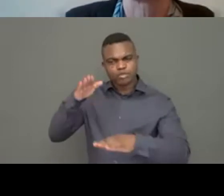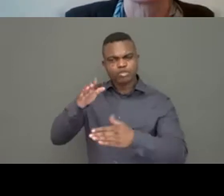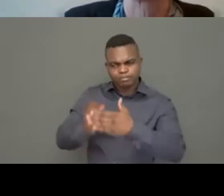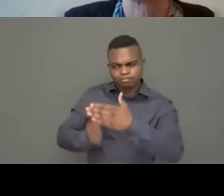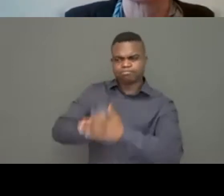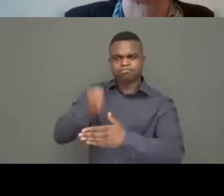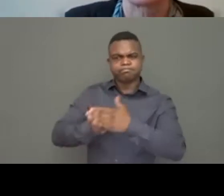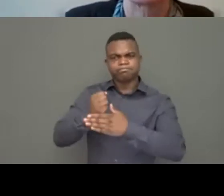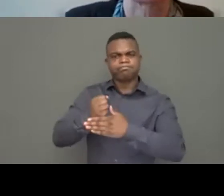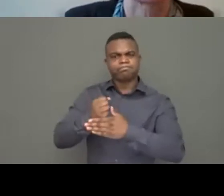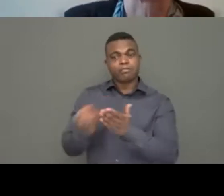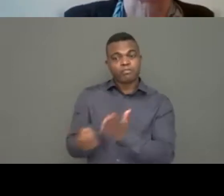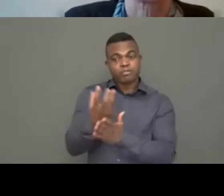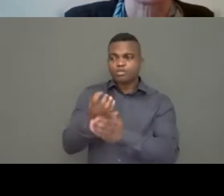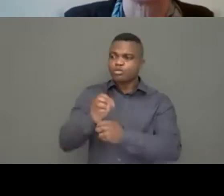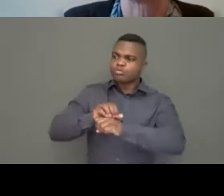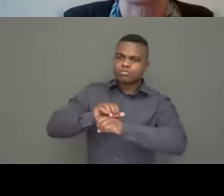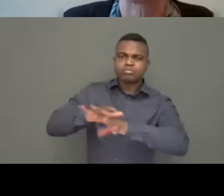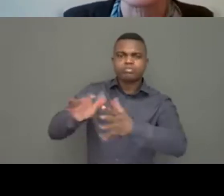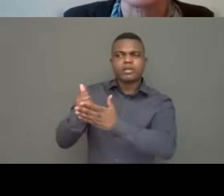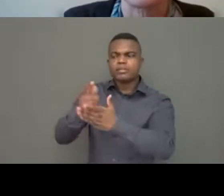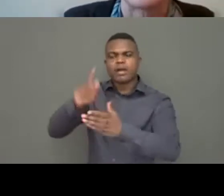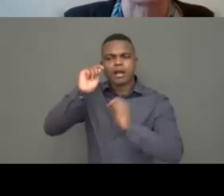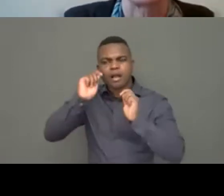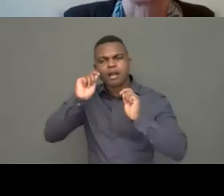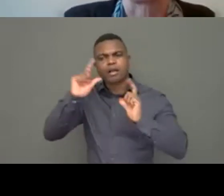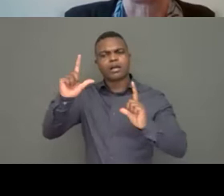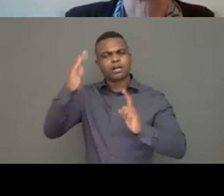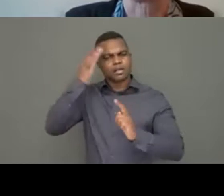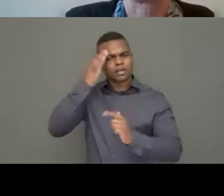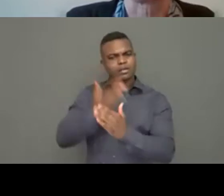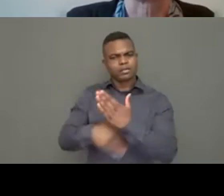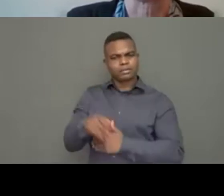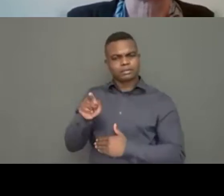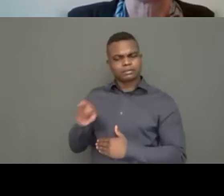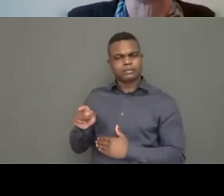whenever now persons with disabilities can really participate and